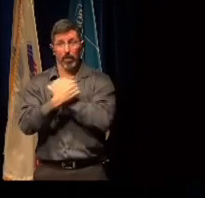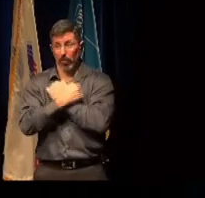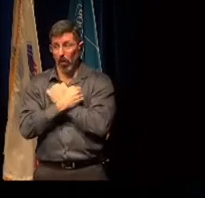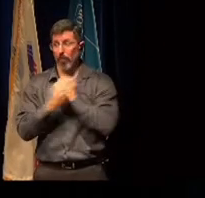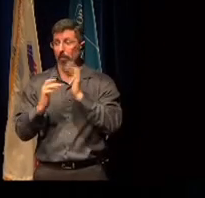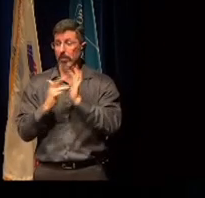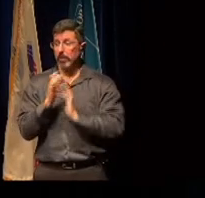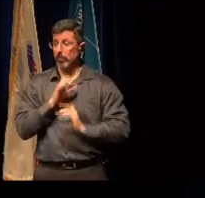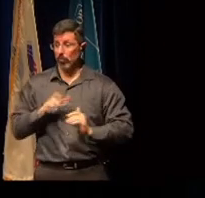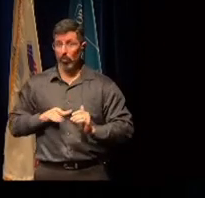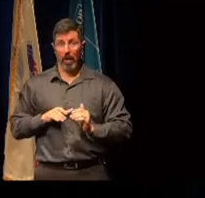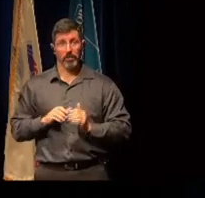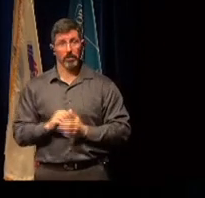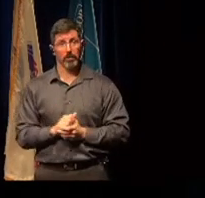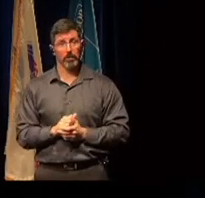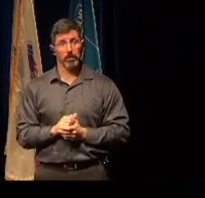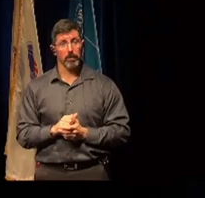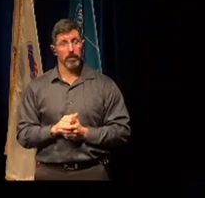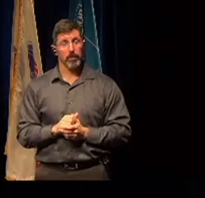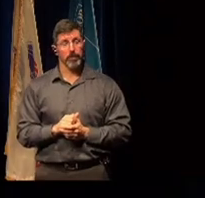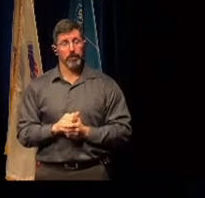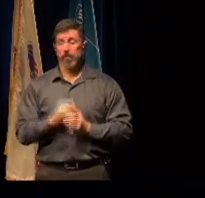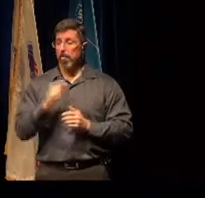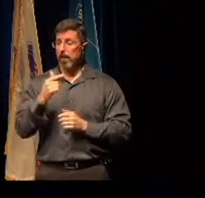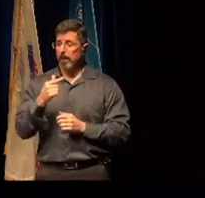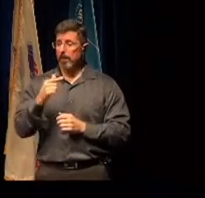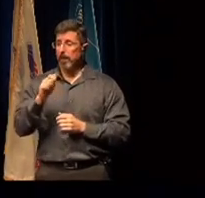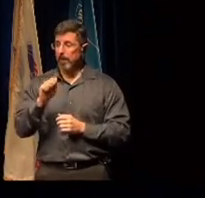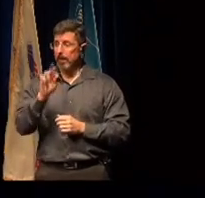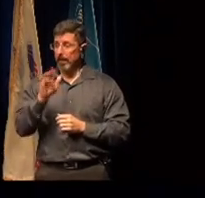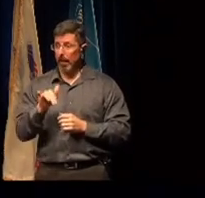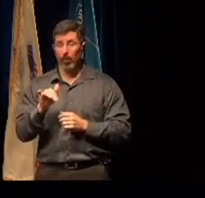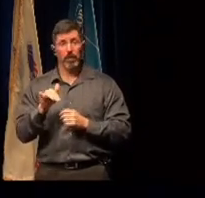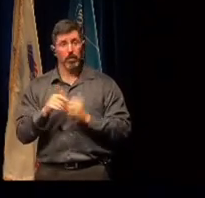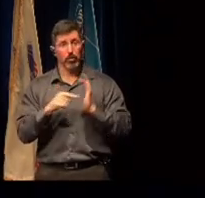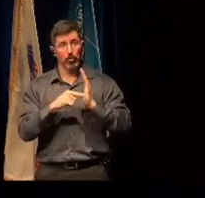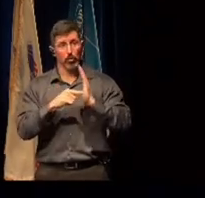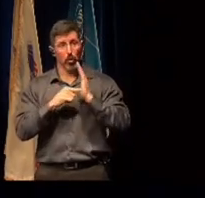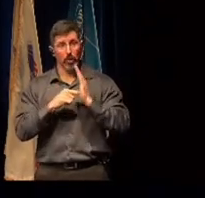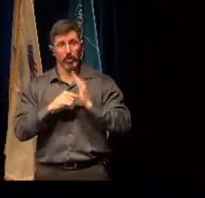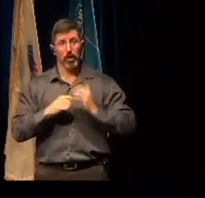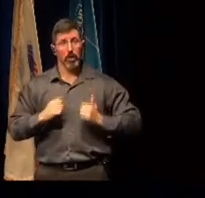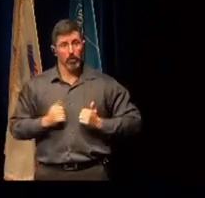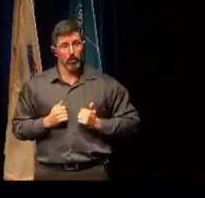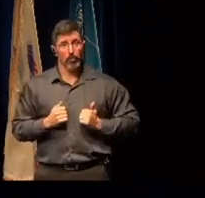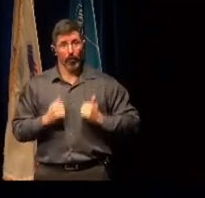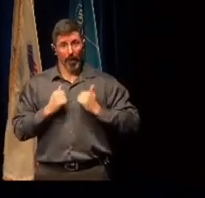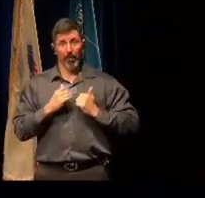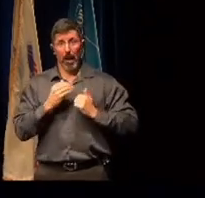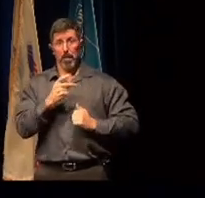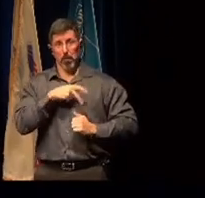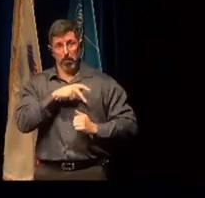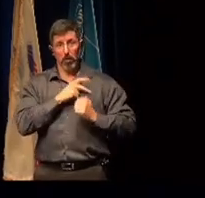him. He reminded us that surviving and personal success says,